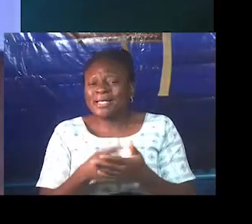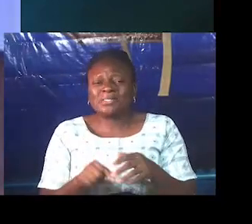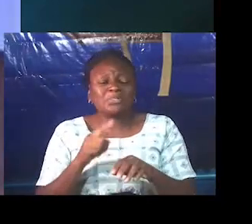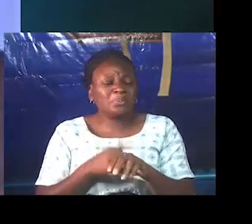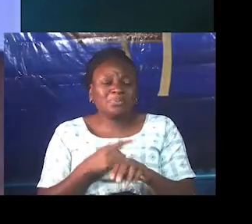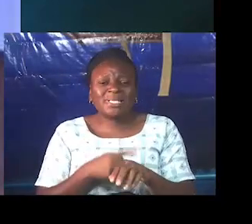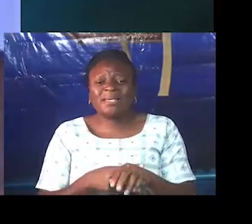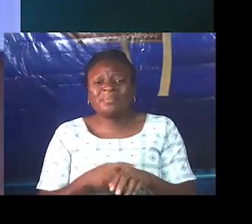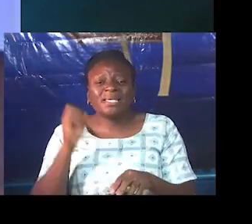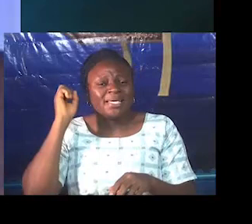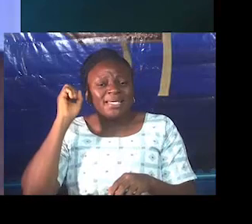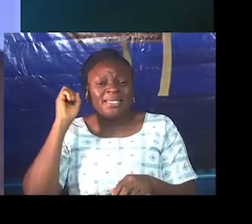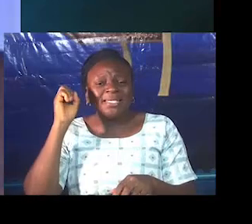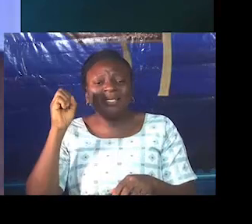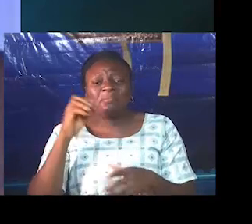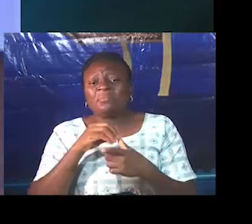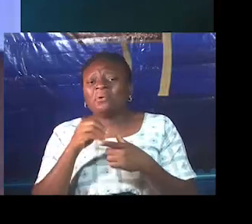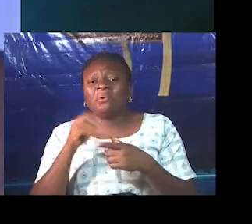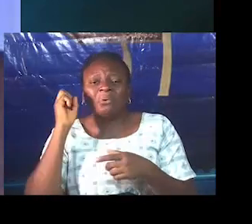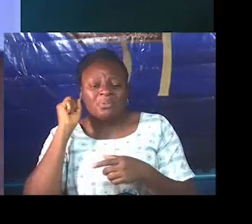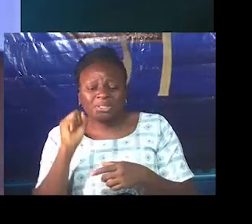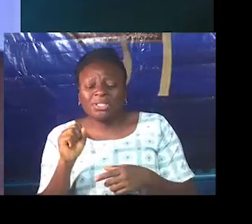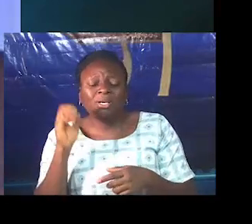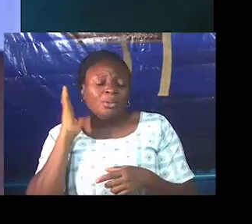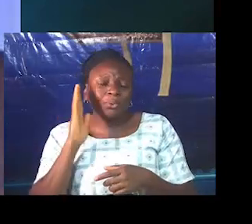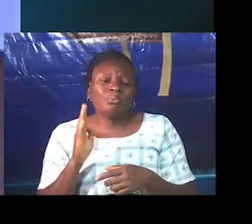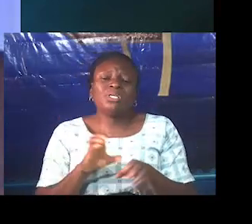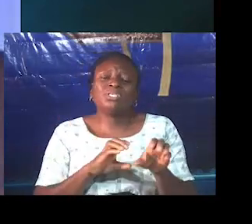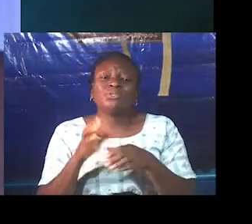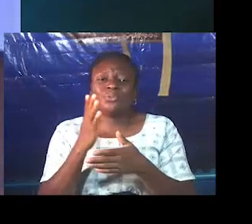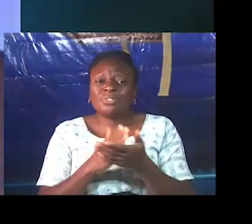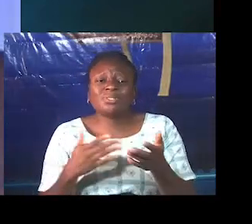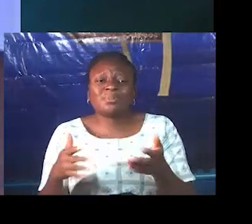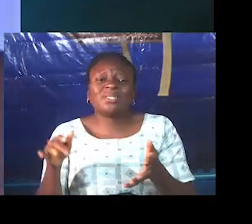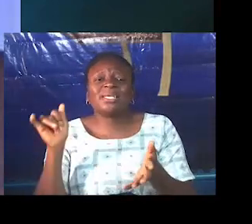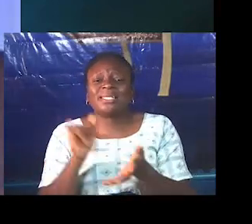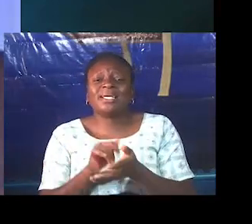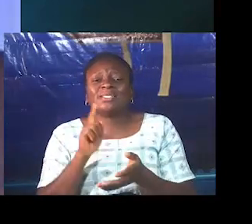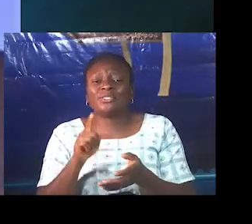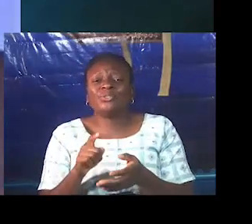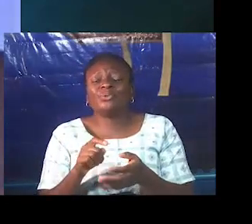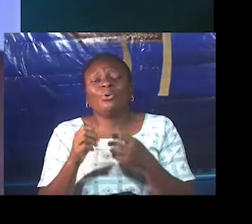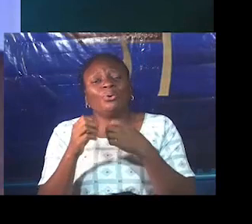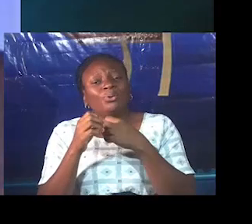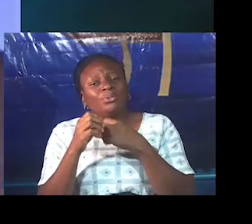in order to determine the specific leading of the Holy Spirit, now avoid taking gifts.